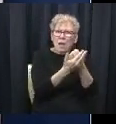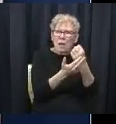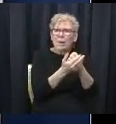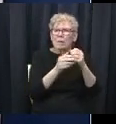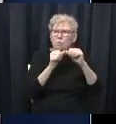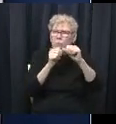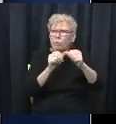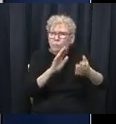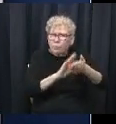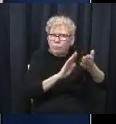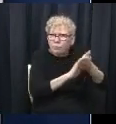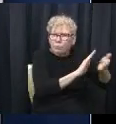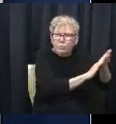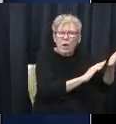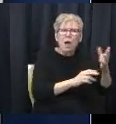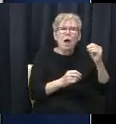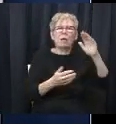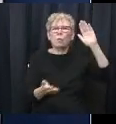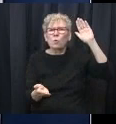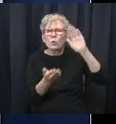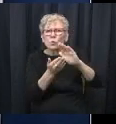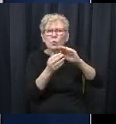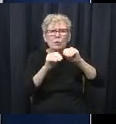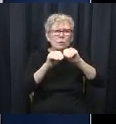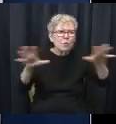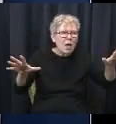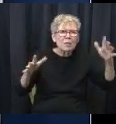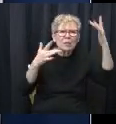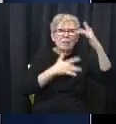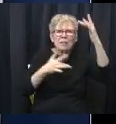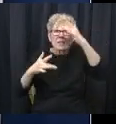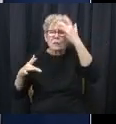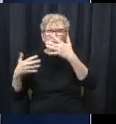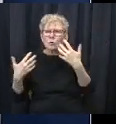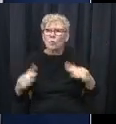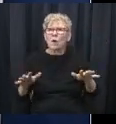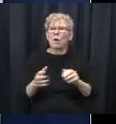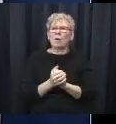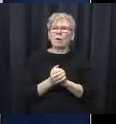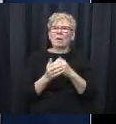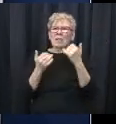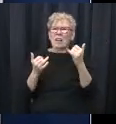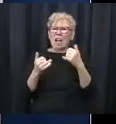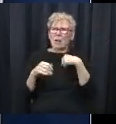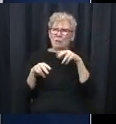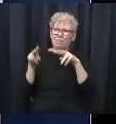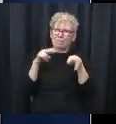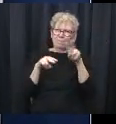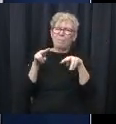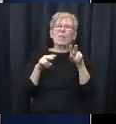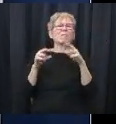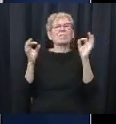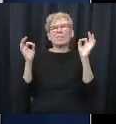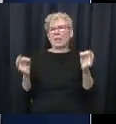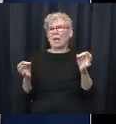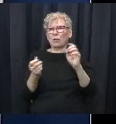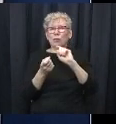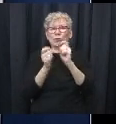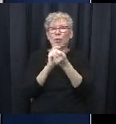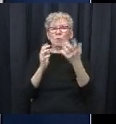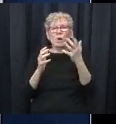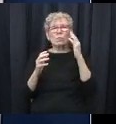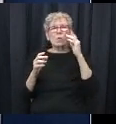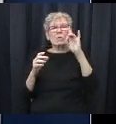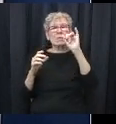releasing an updated Dial 2.0. It's a more responsive tool that will allow counties to swiftly move up or down based on their